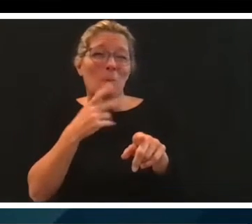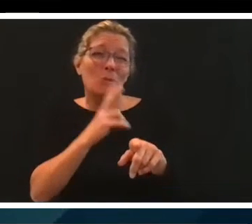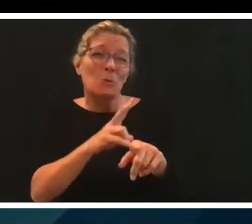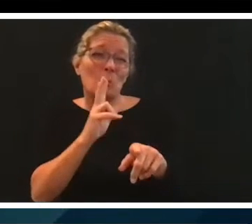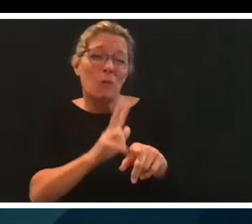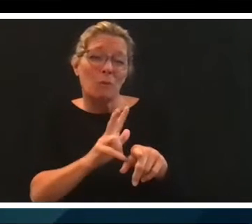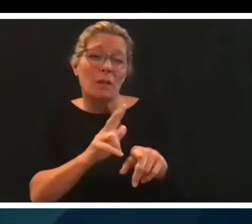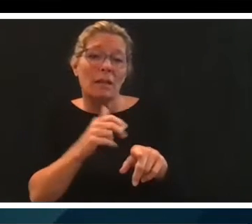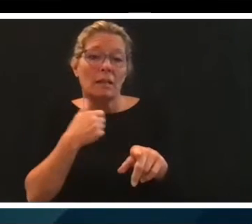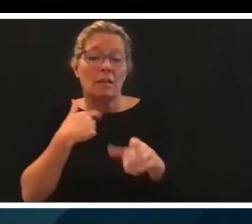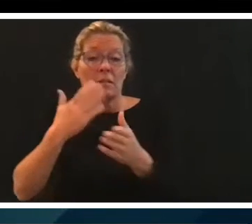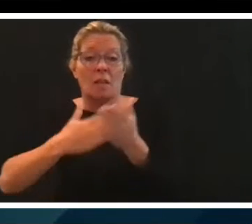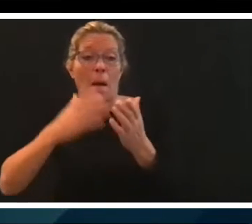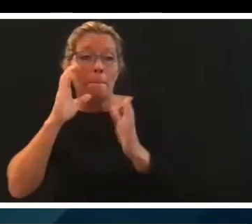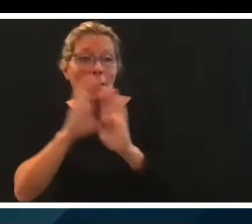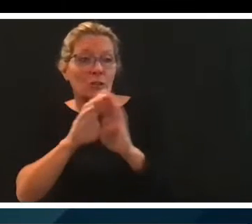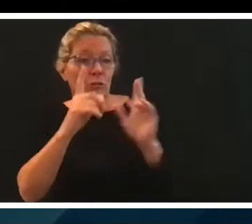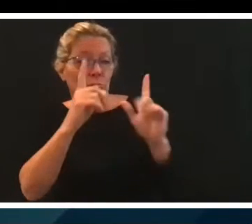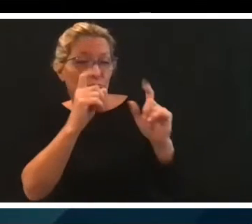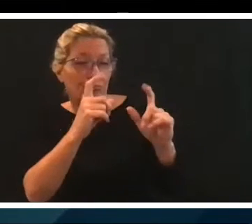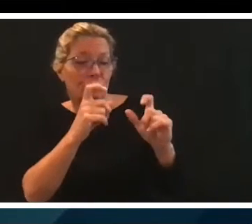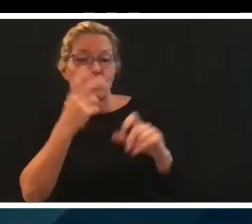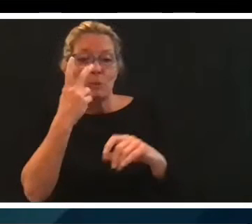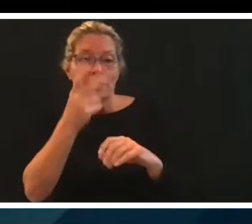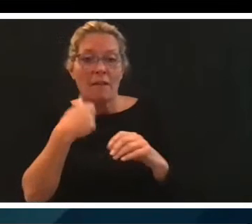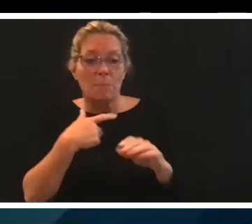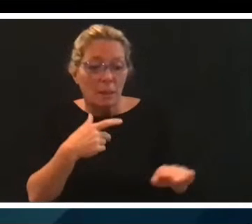could walk, Wow. and